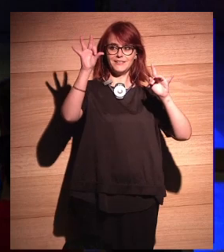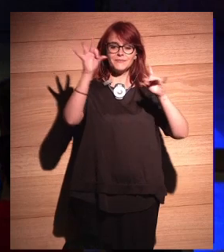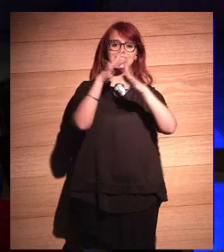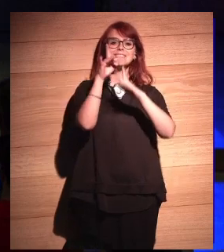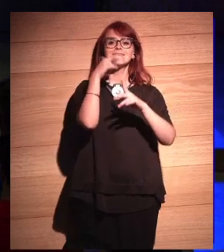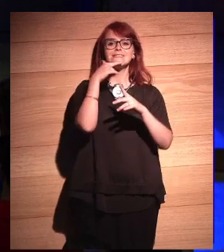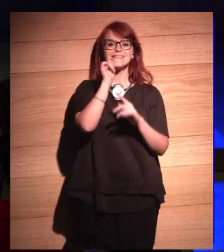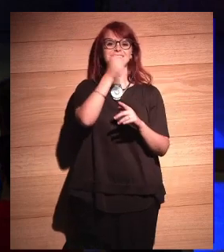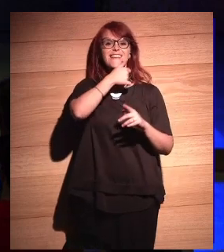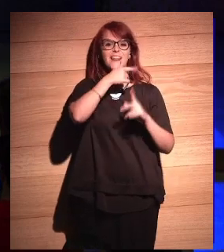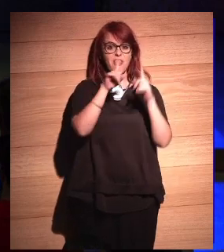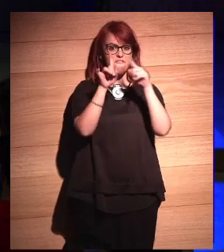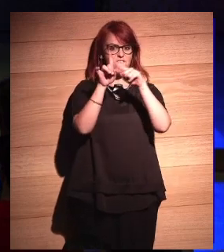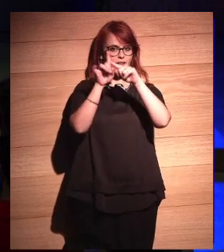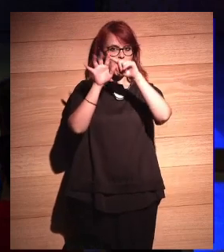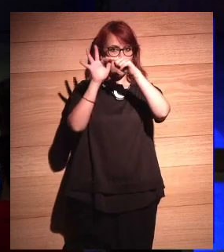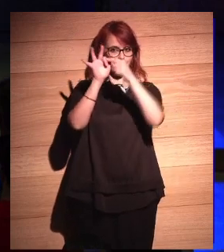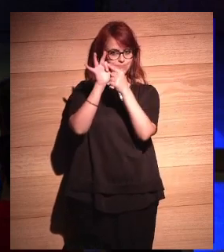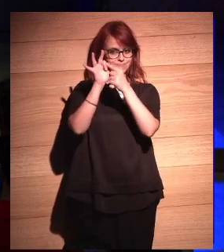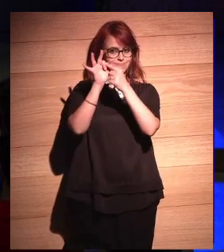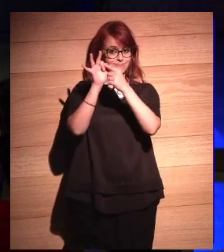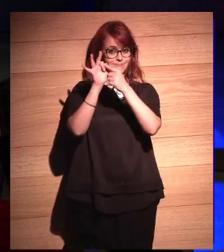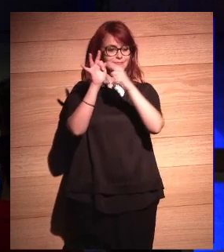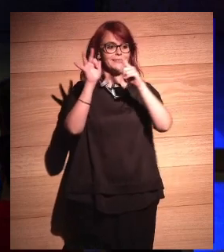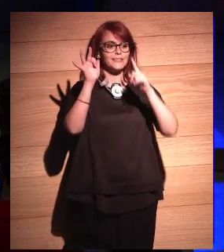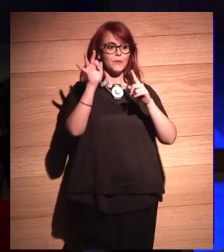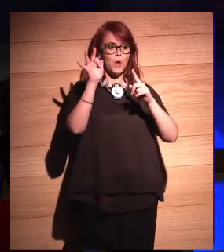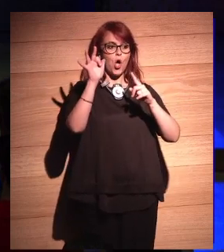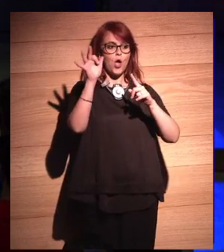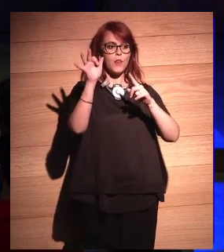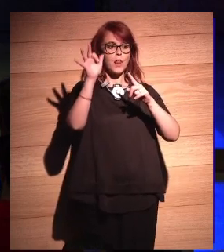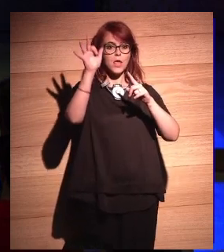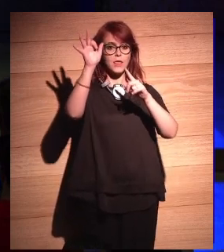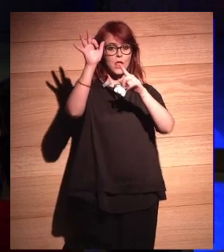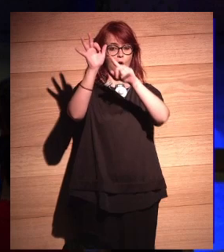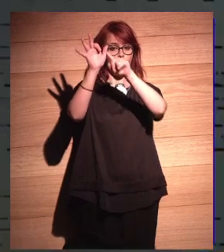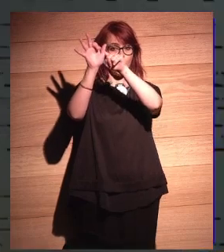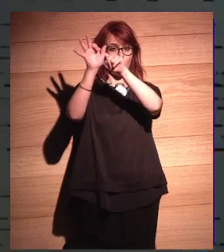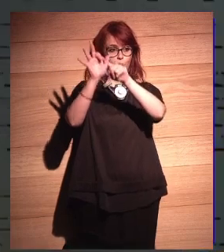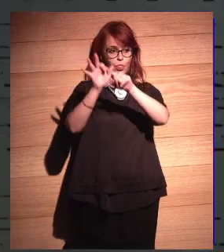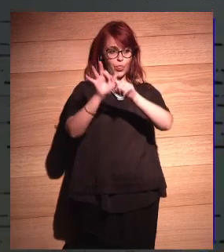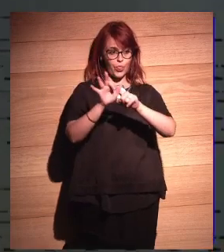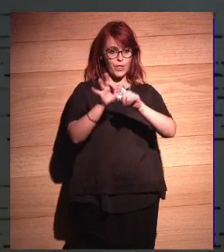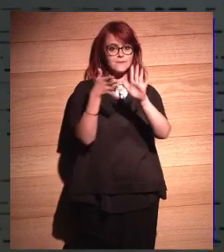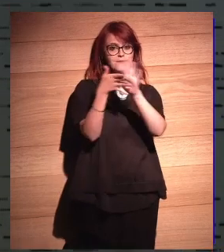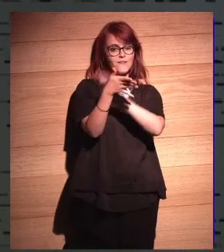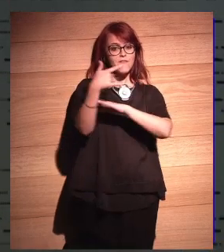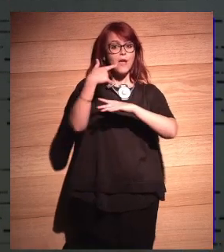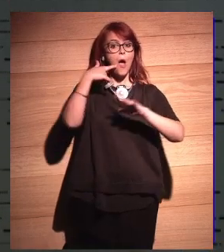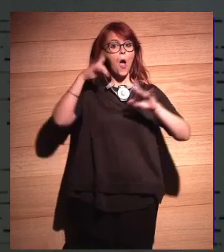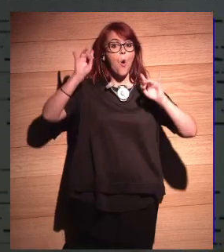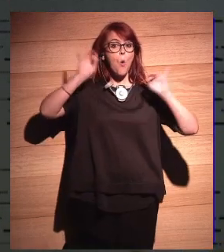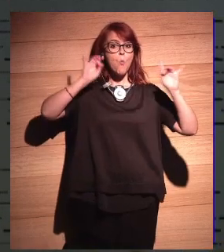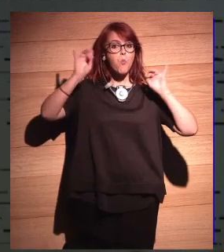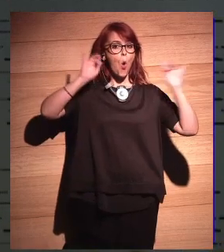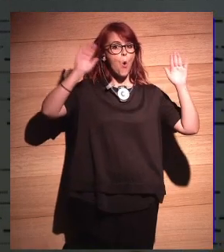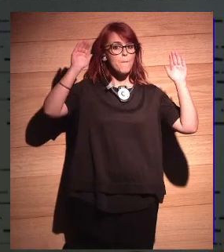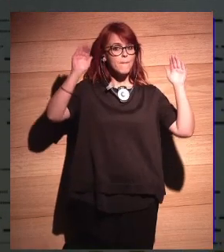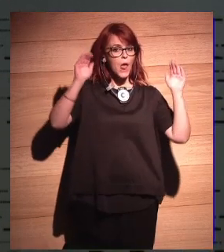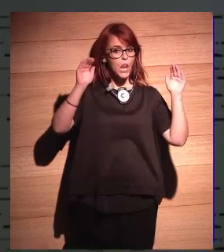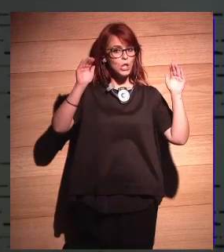up with that. And now I have control over the volume of these synthesizers. So the lower my hand goes, the